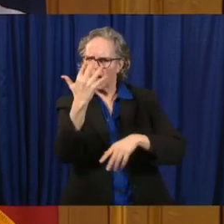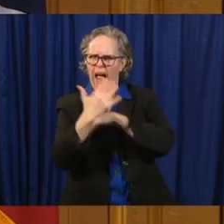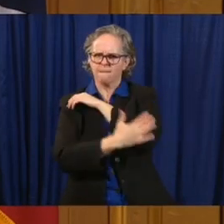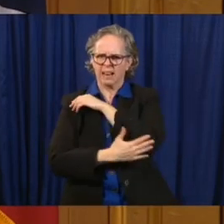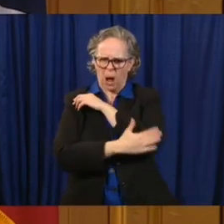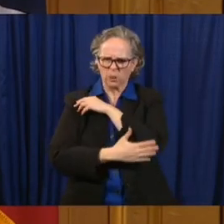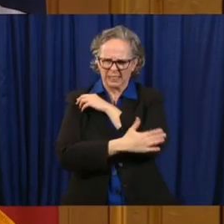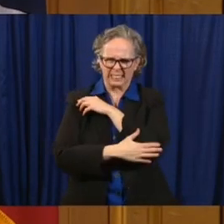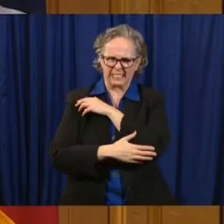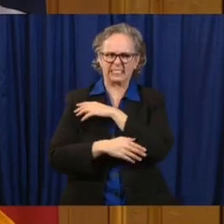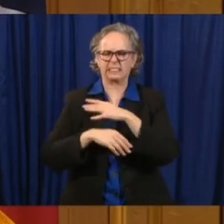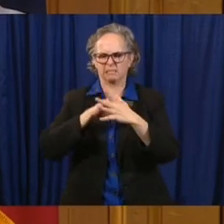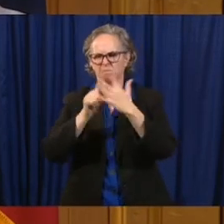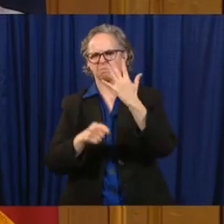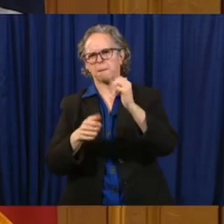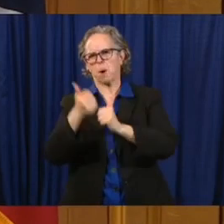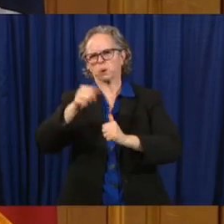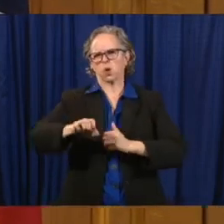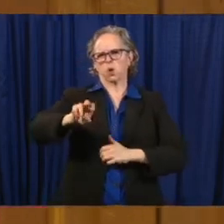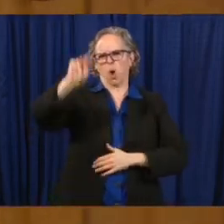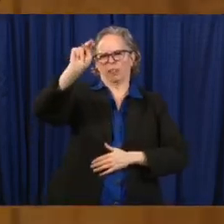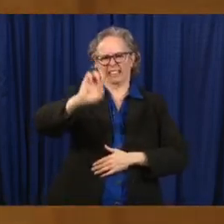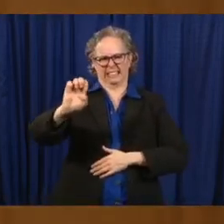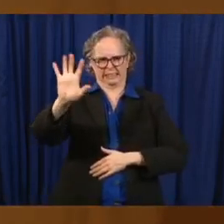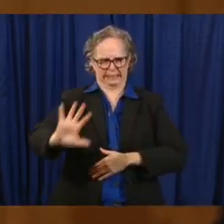Let me now turn to the Lieutenant Governor.